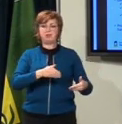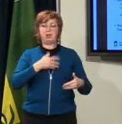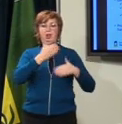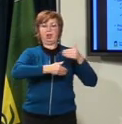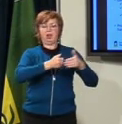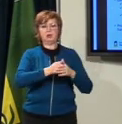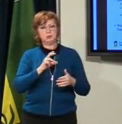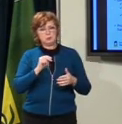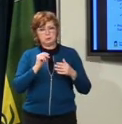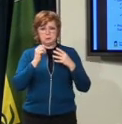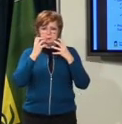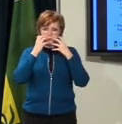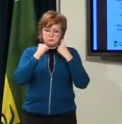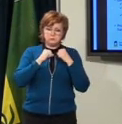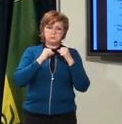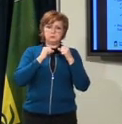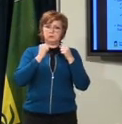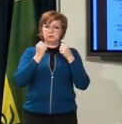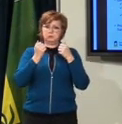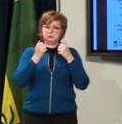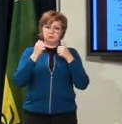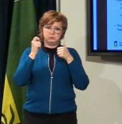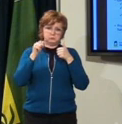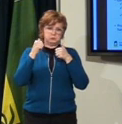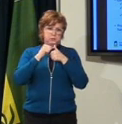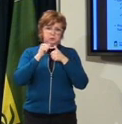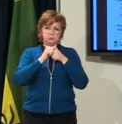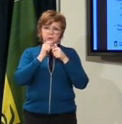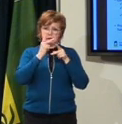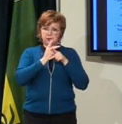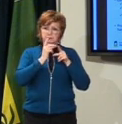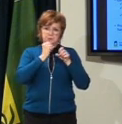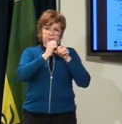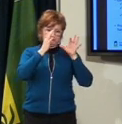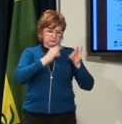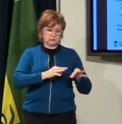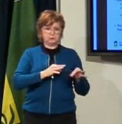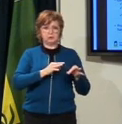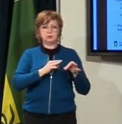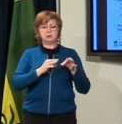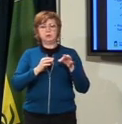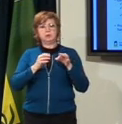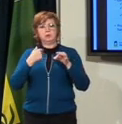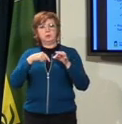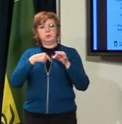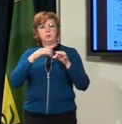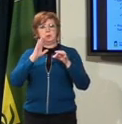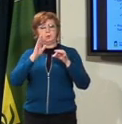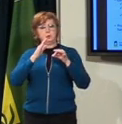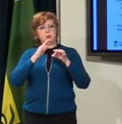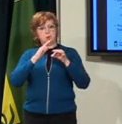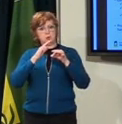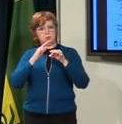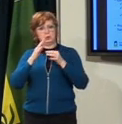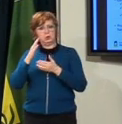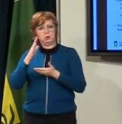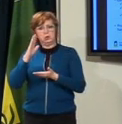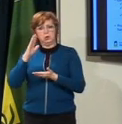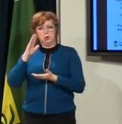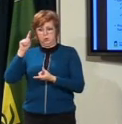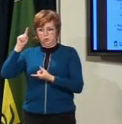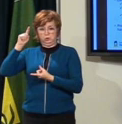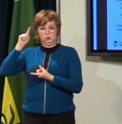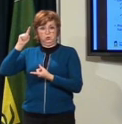care. We are going to continue to keep any service disruptions as localized, targeted, and time-limited as